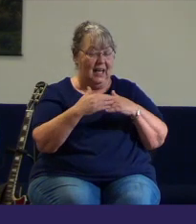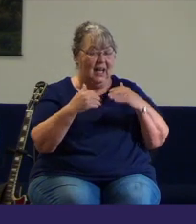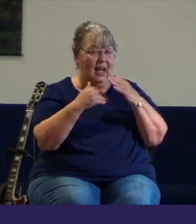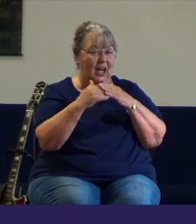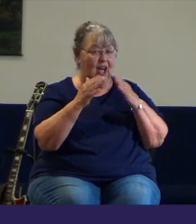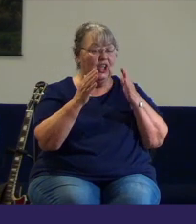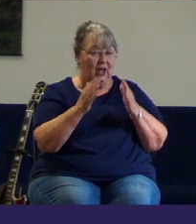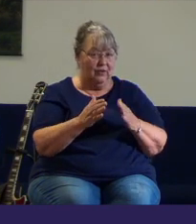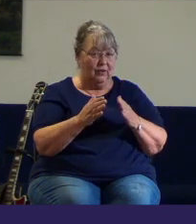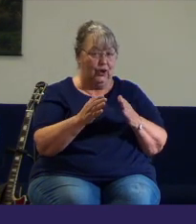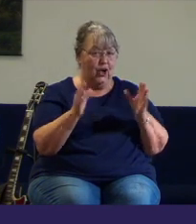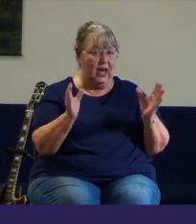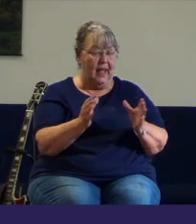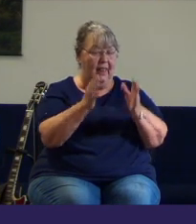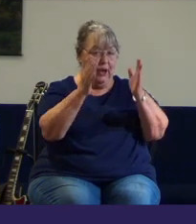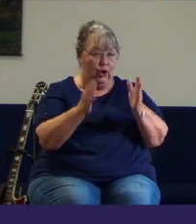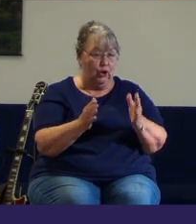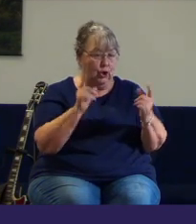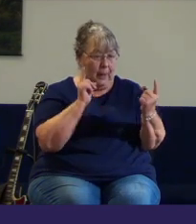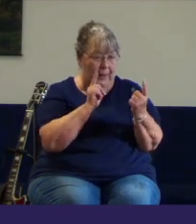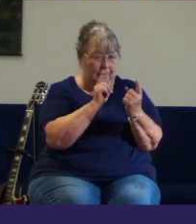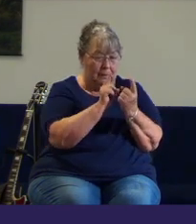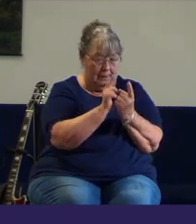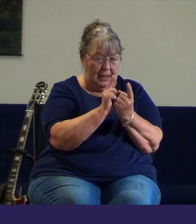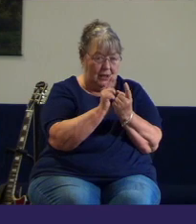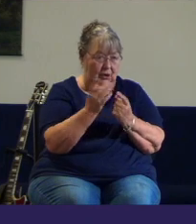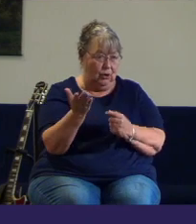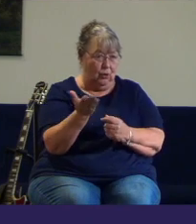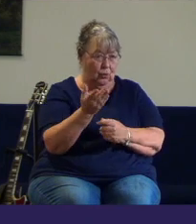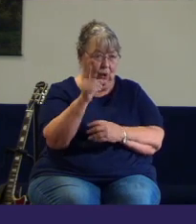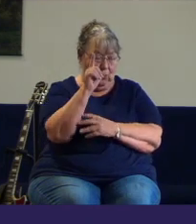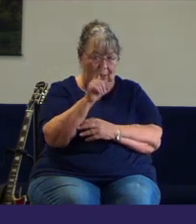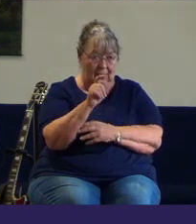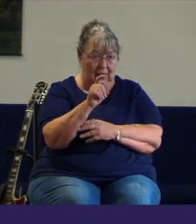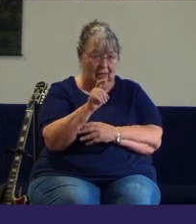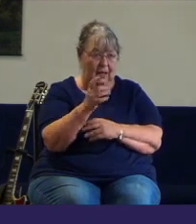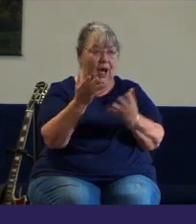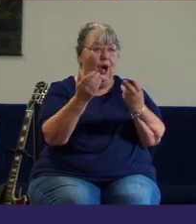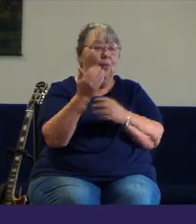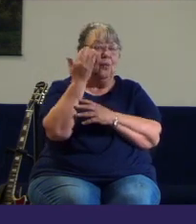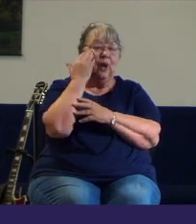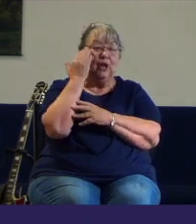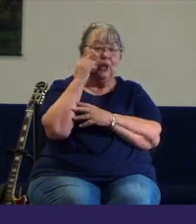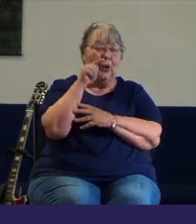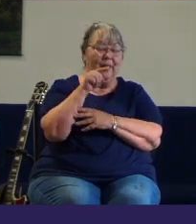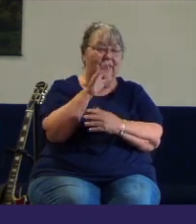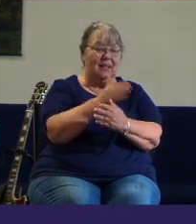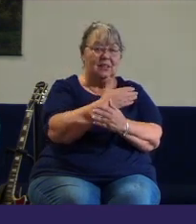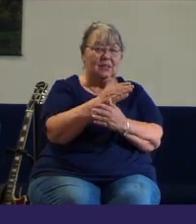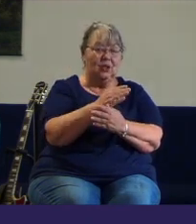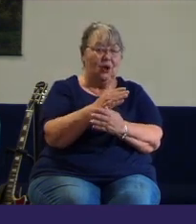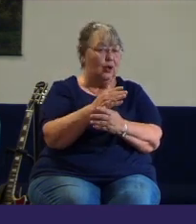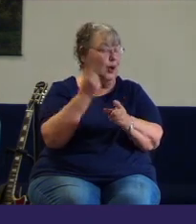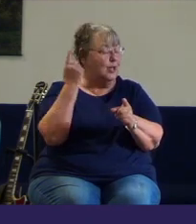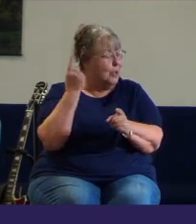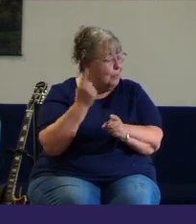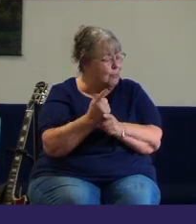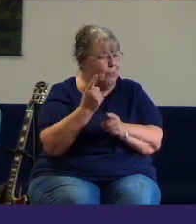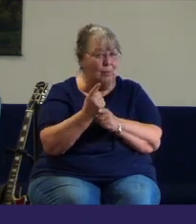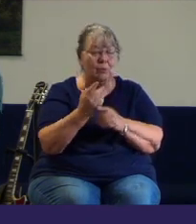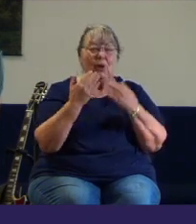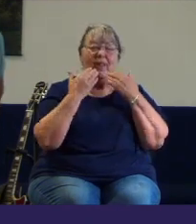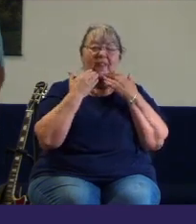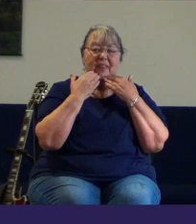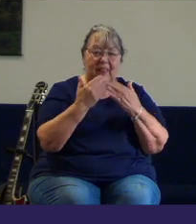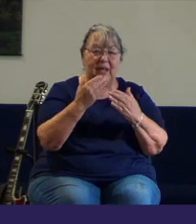encourage and to meet us where we're at. I just want you to know the song was so appropriate. Thank you, Brother